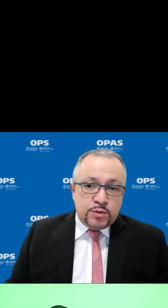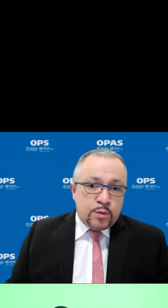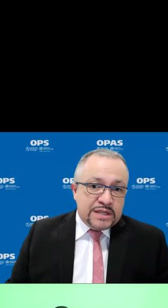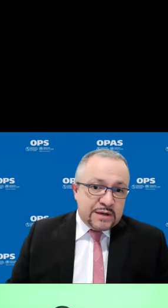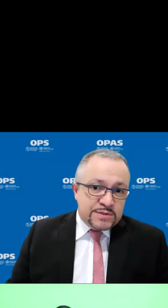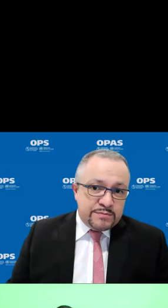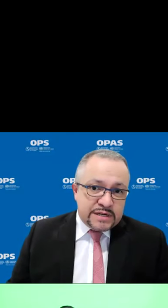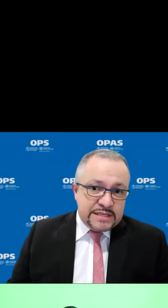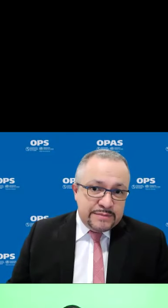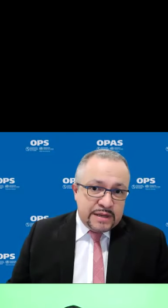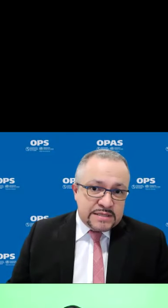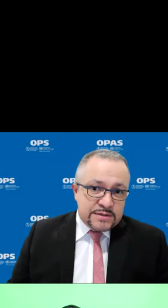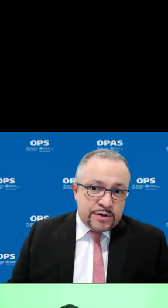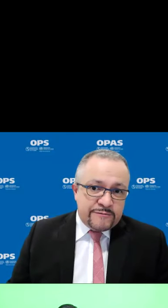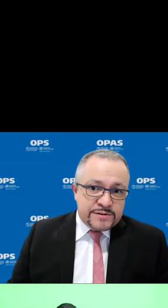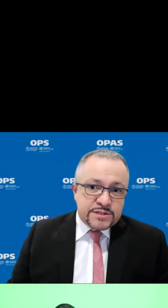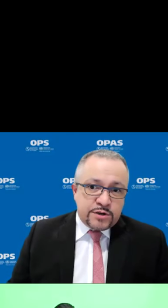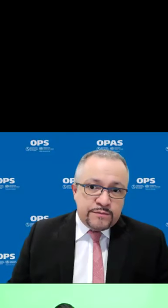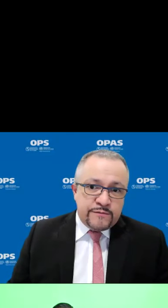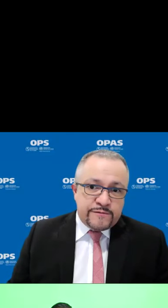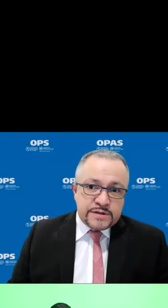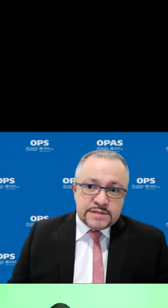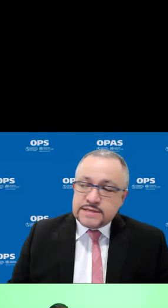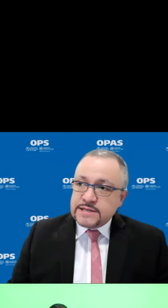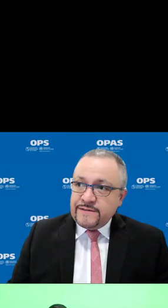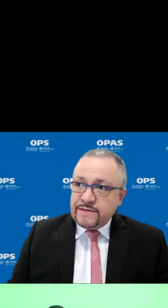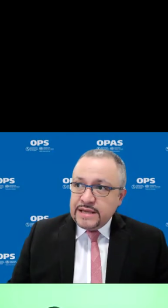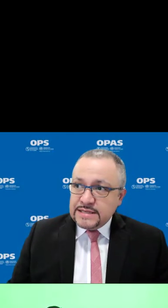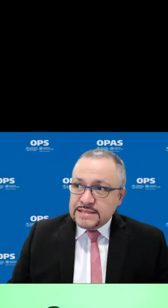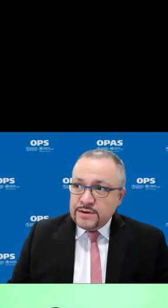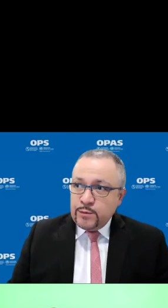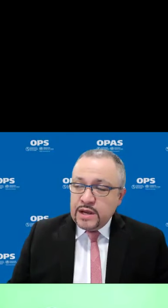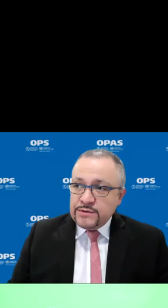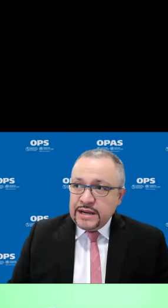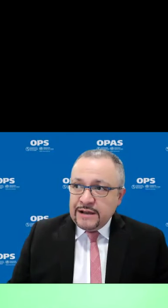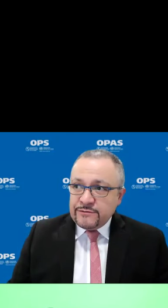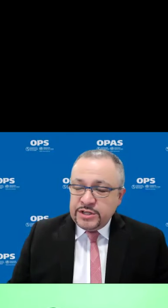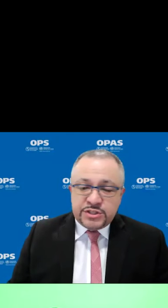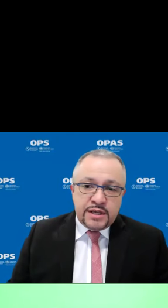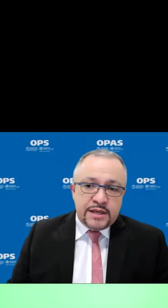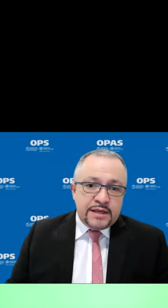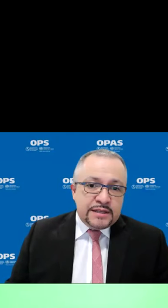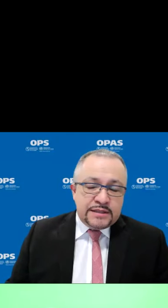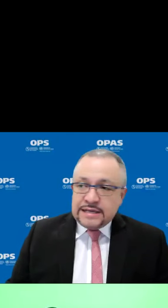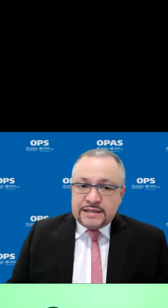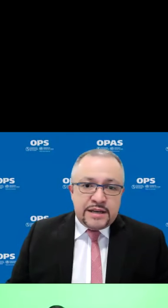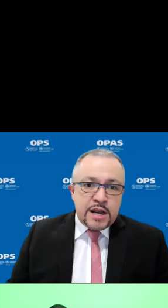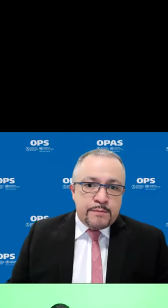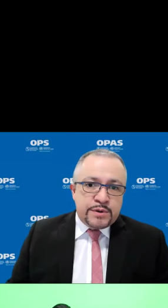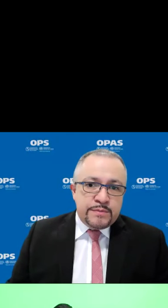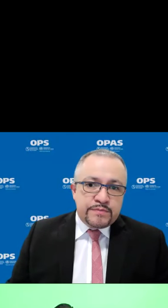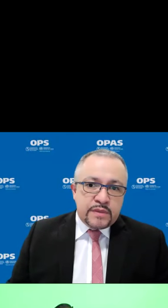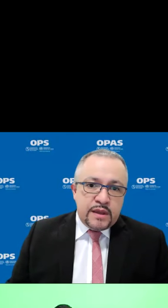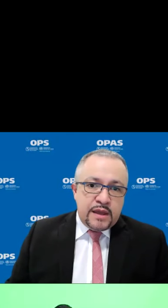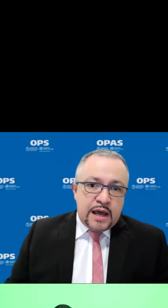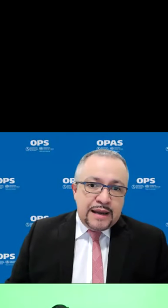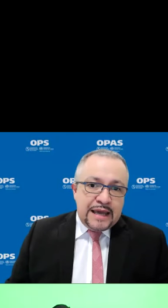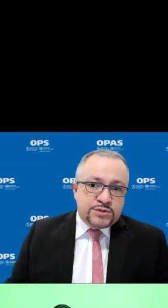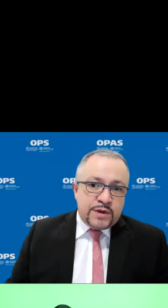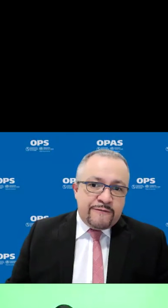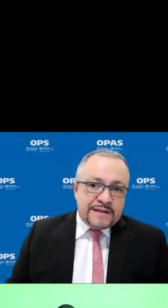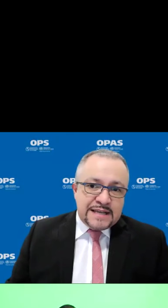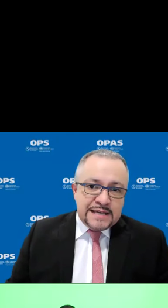limit to 1,000 participants on a first-come, first-served basis, and we already have reached that number.